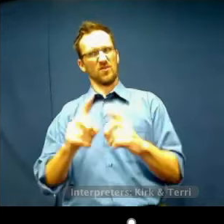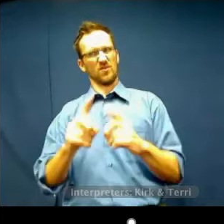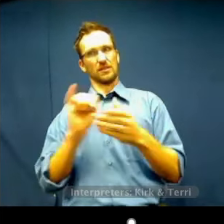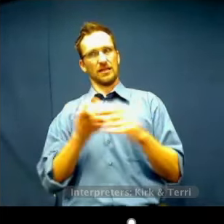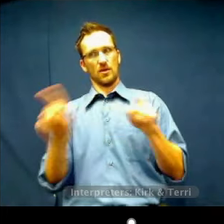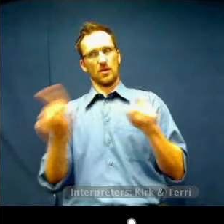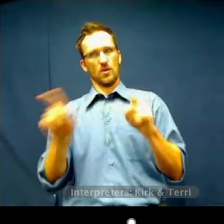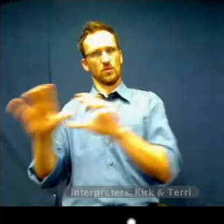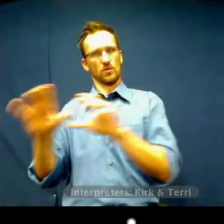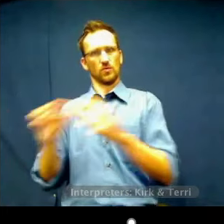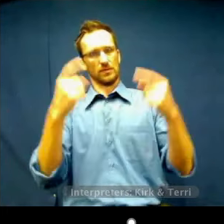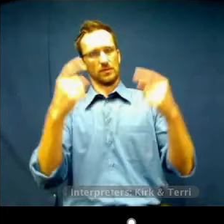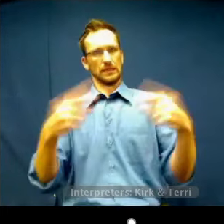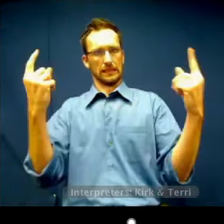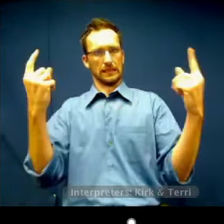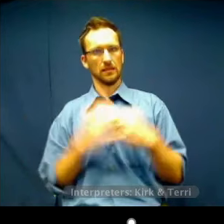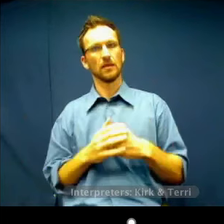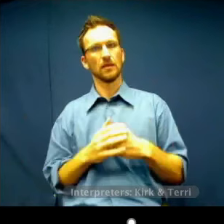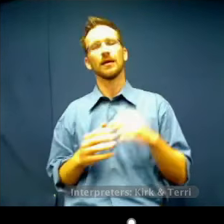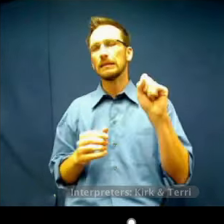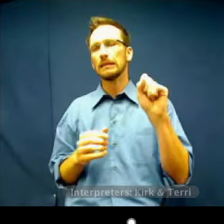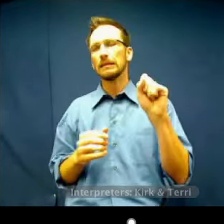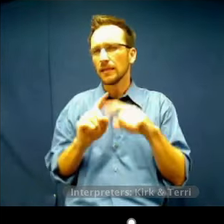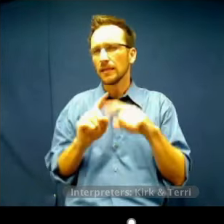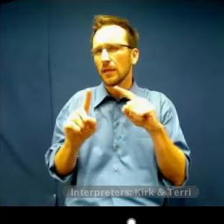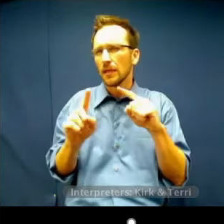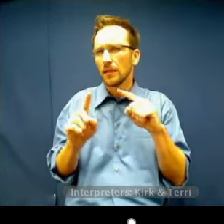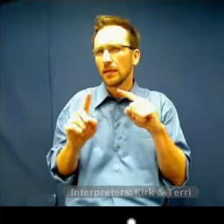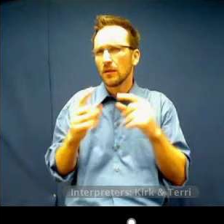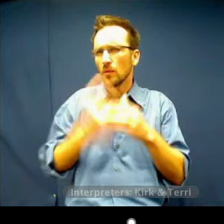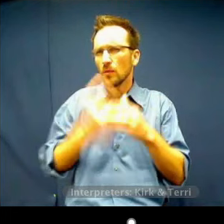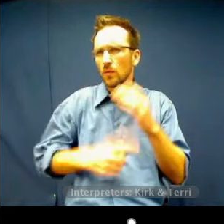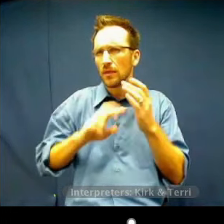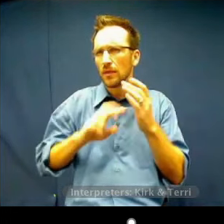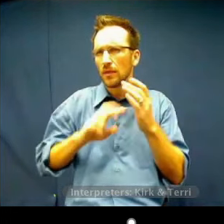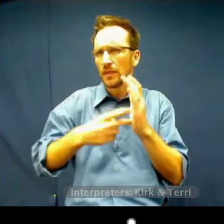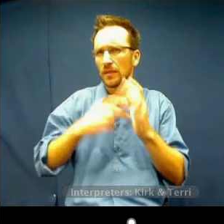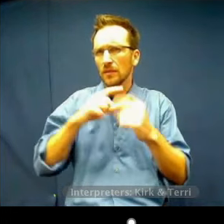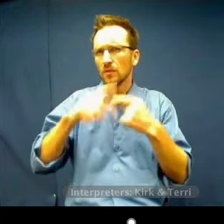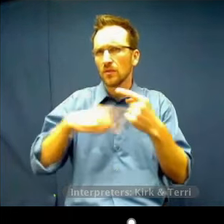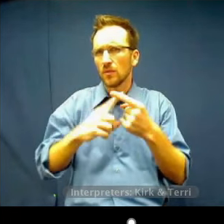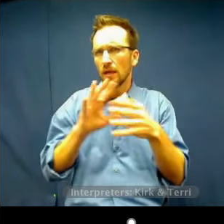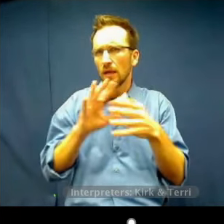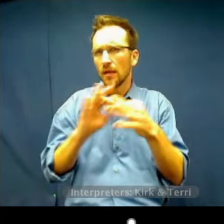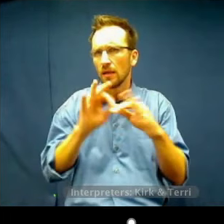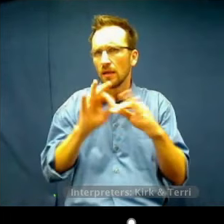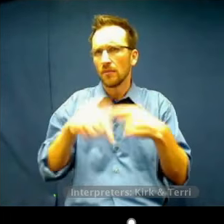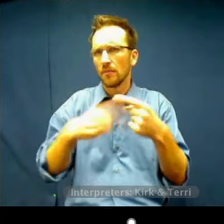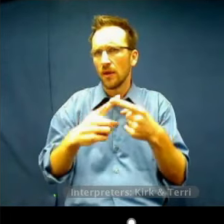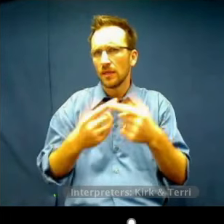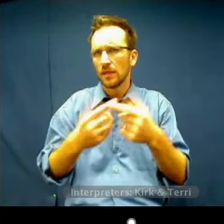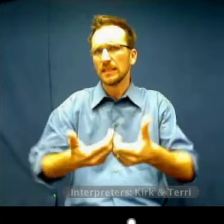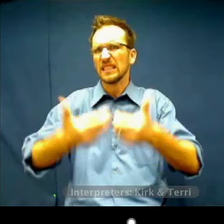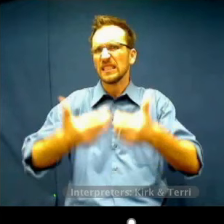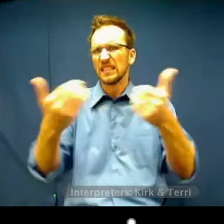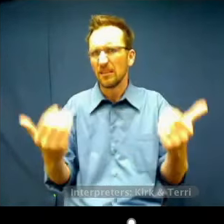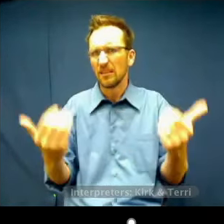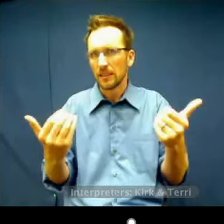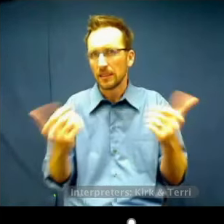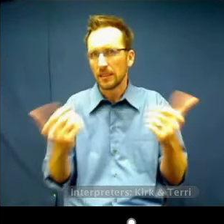Yes, except that I'm not entirely sure I know what you mean by separation of teams. If you mean keeping separate the table